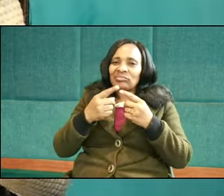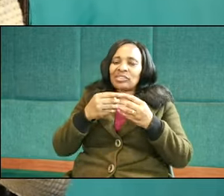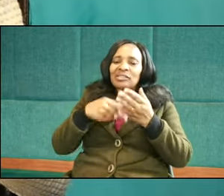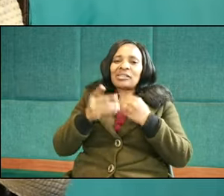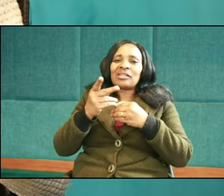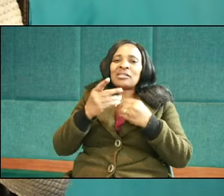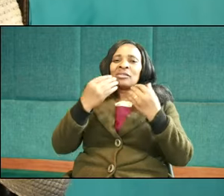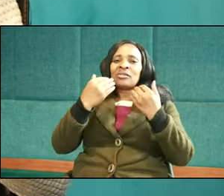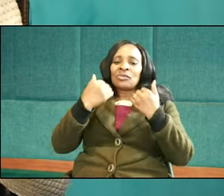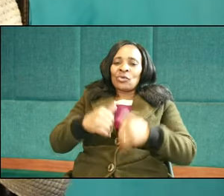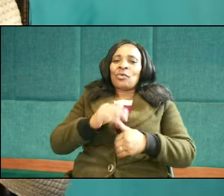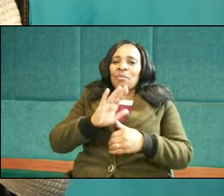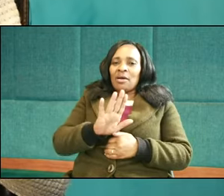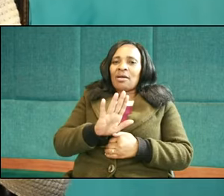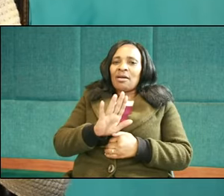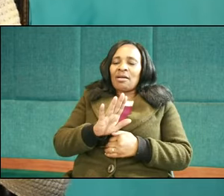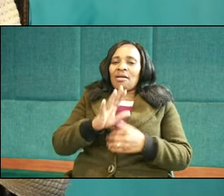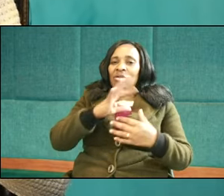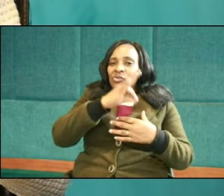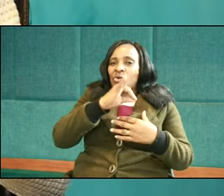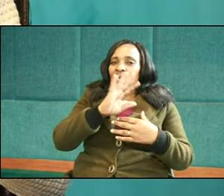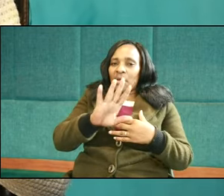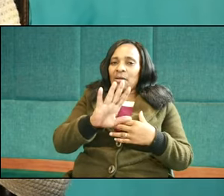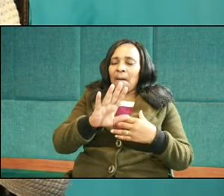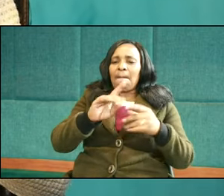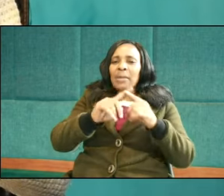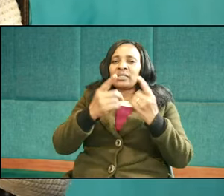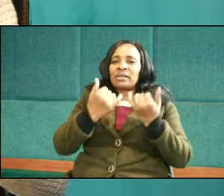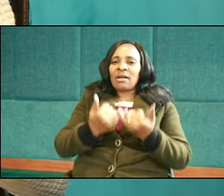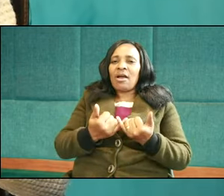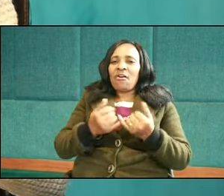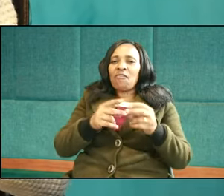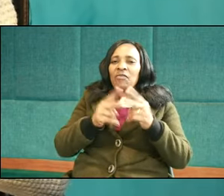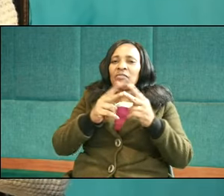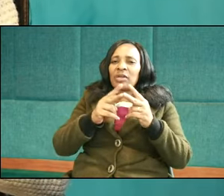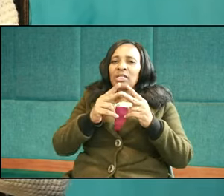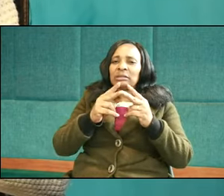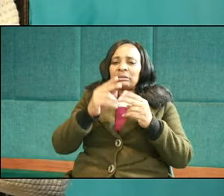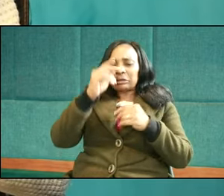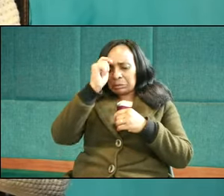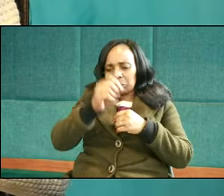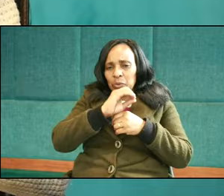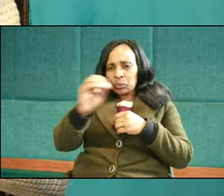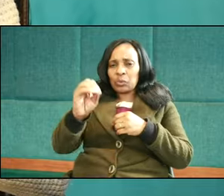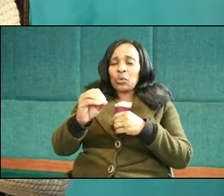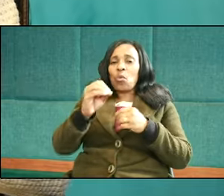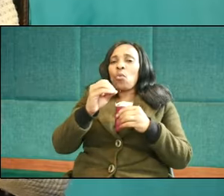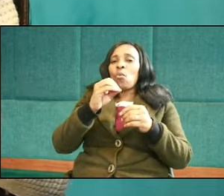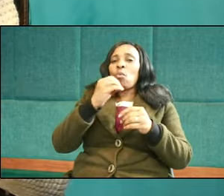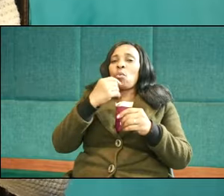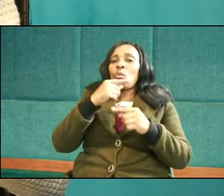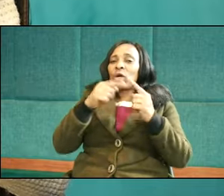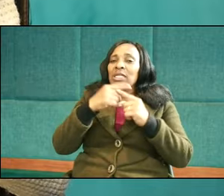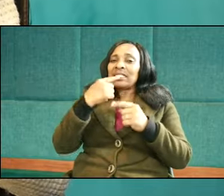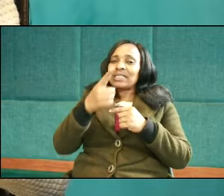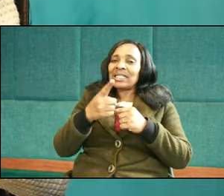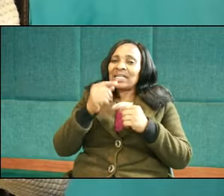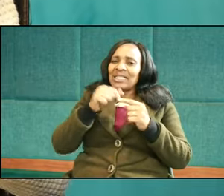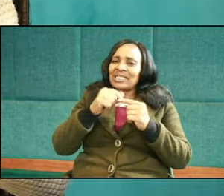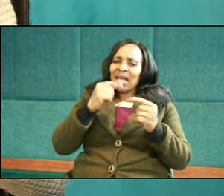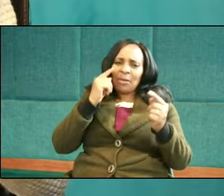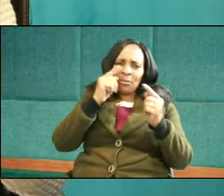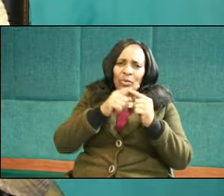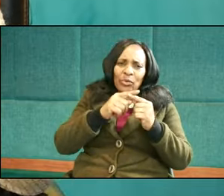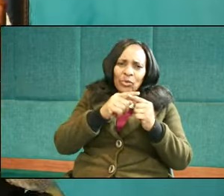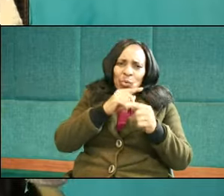soul. And I think it's very disrespectful, I would say, to come from that point of view